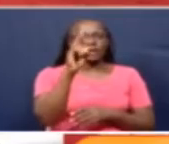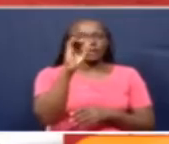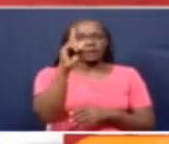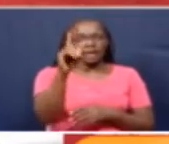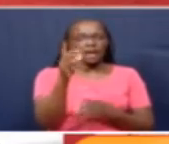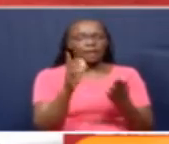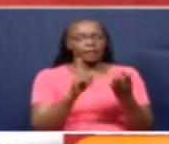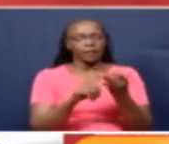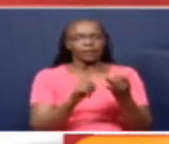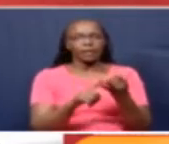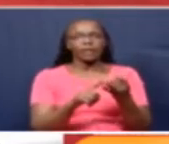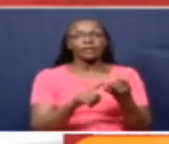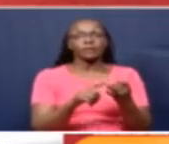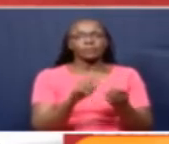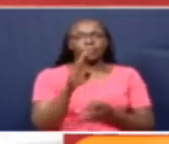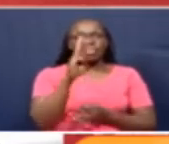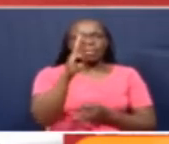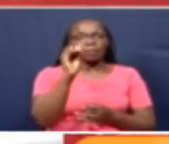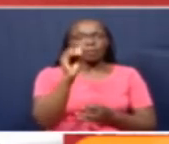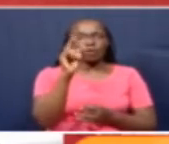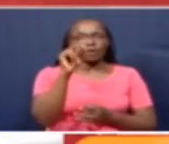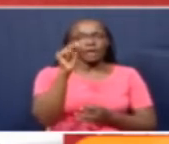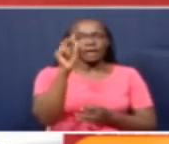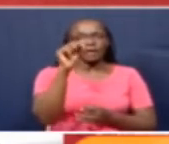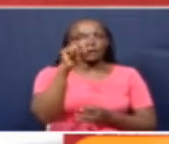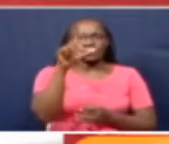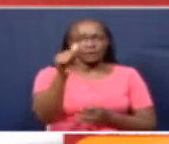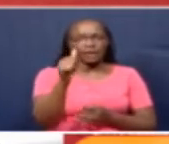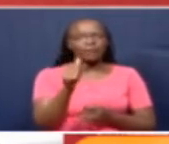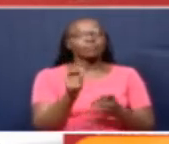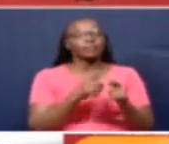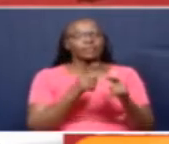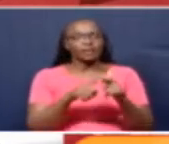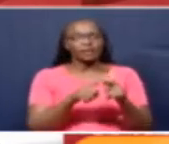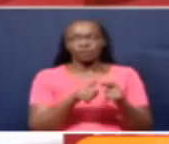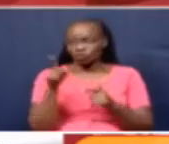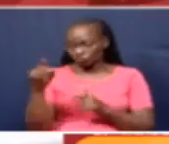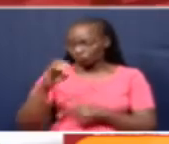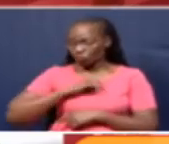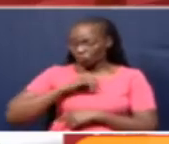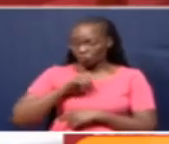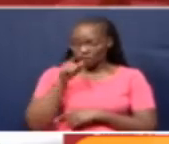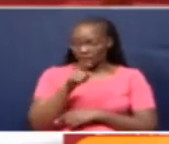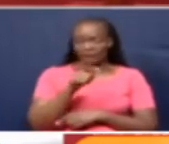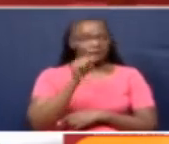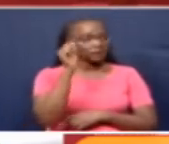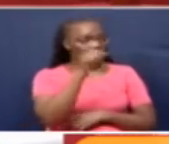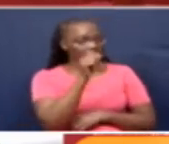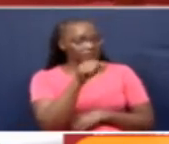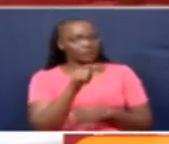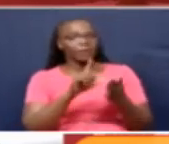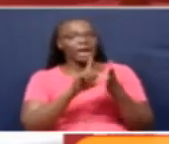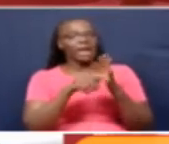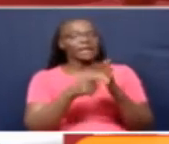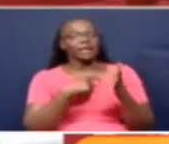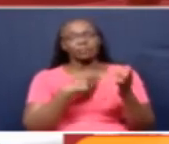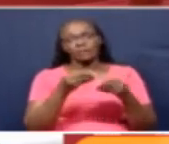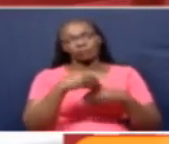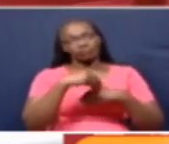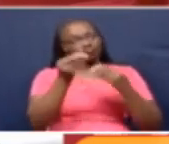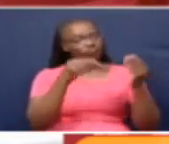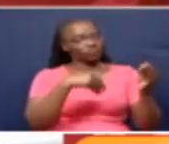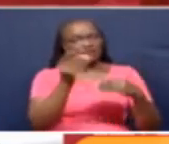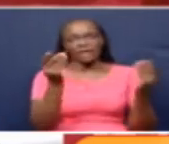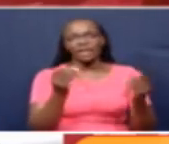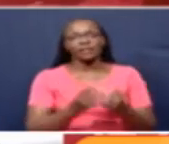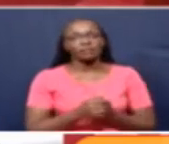club? I didn't own it. I leased it. I rented it. Then I sold the club. And made some money. And tell me some of the people who used to